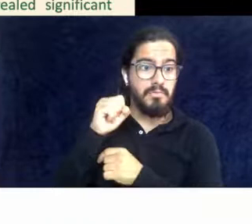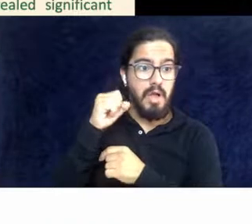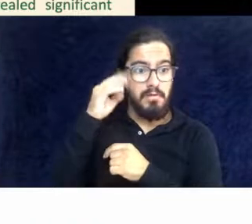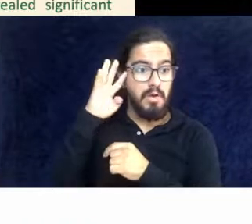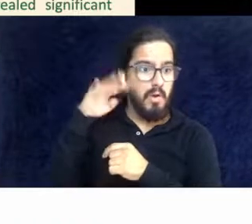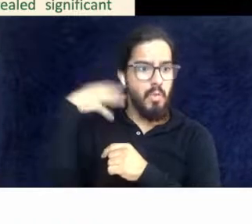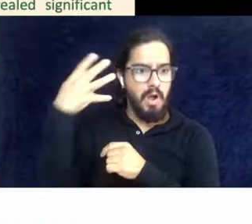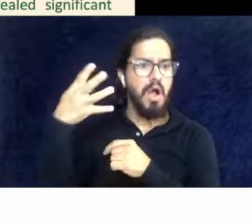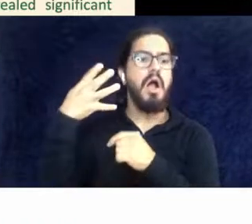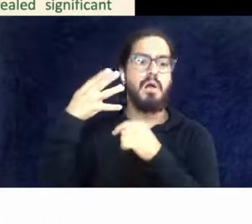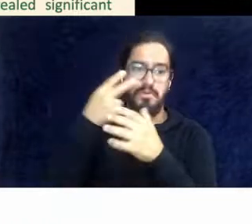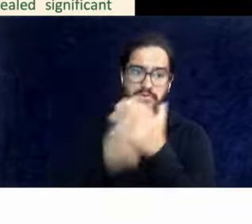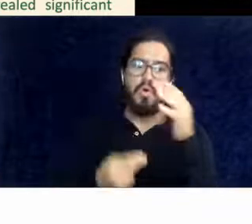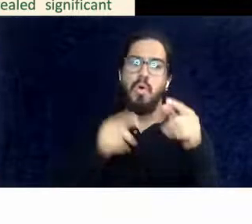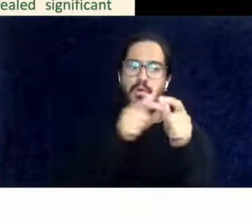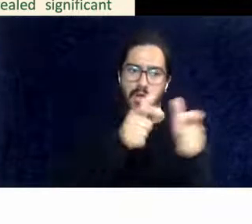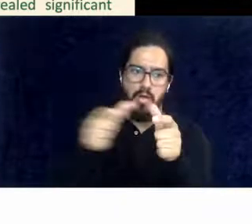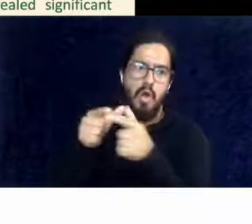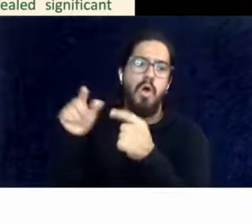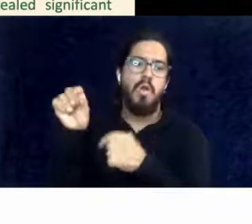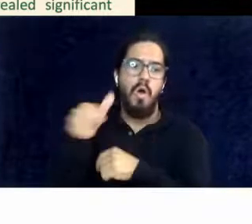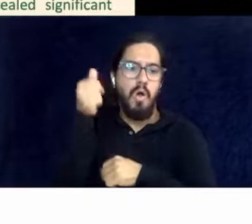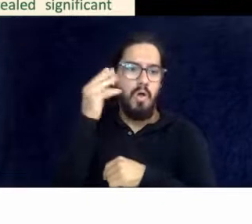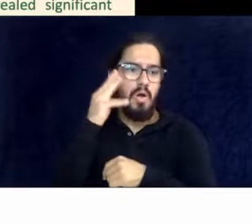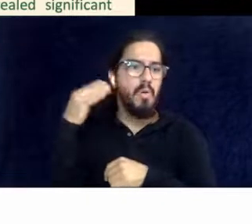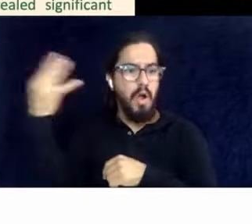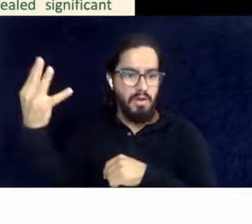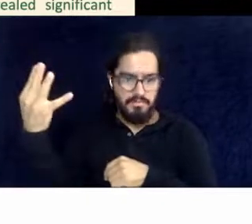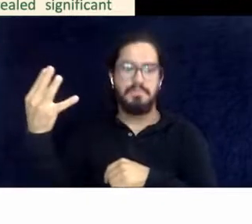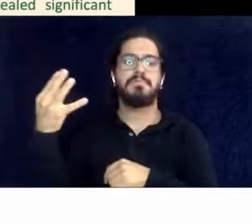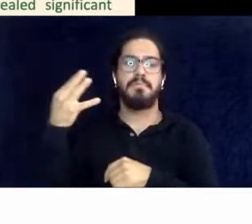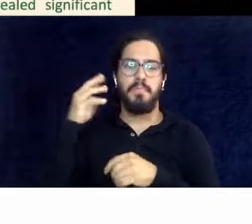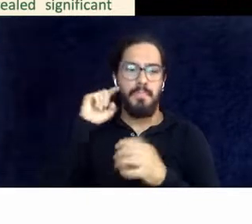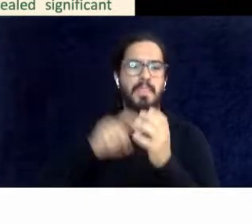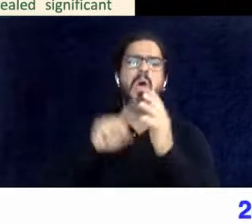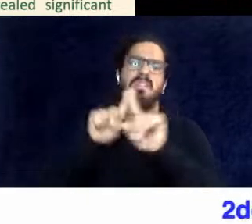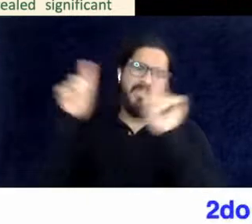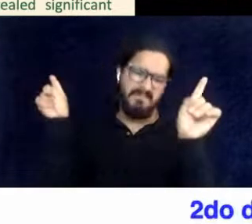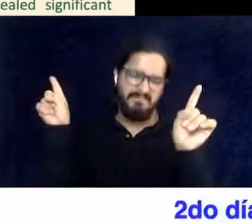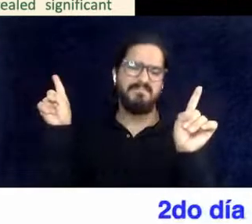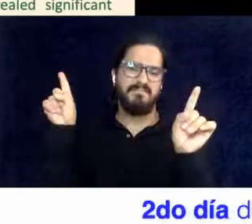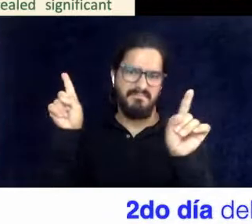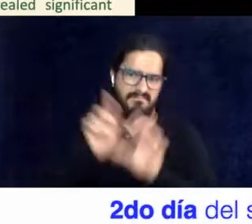wild, we see significant differences on cow phenotype. Next.